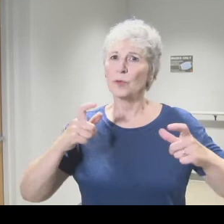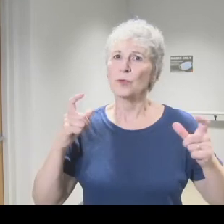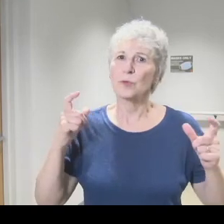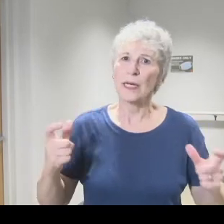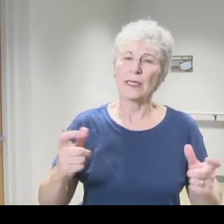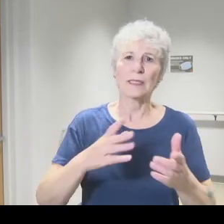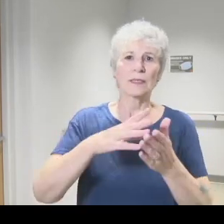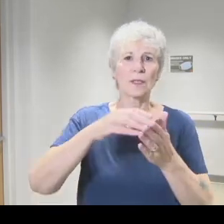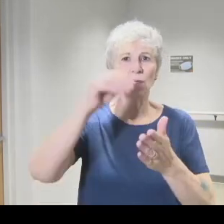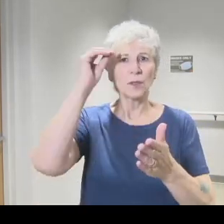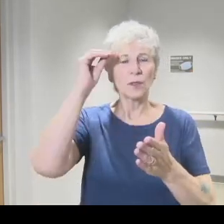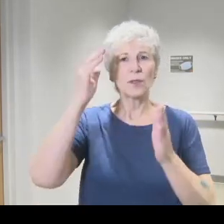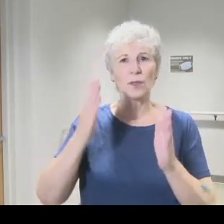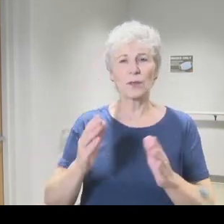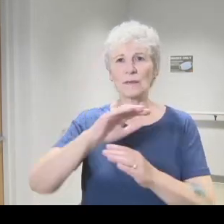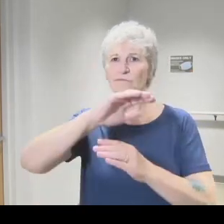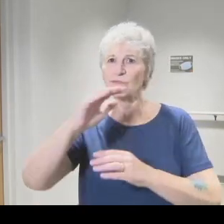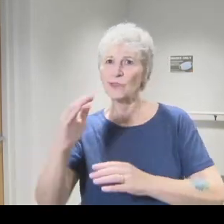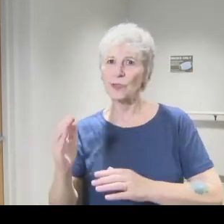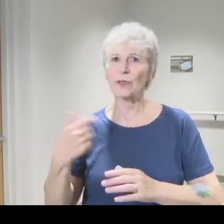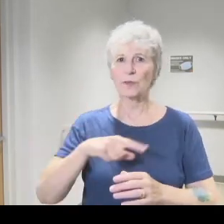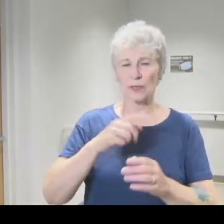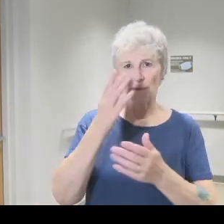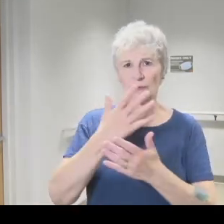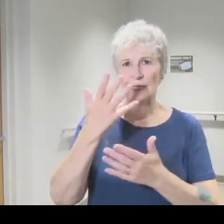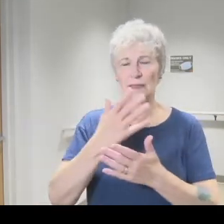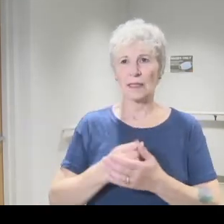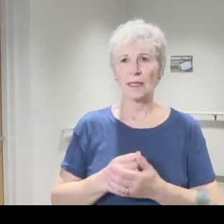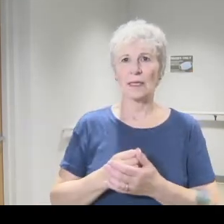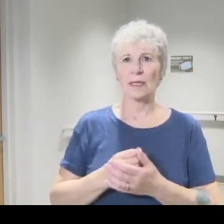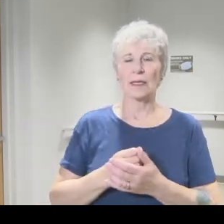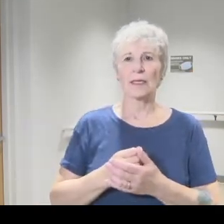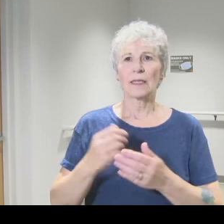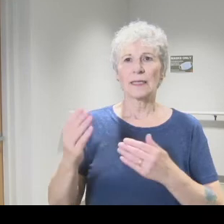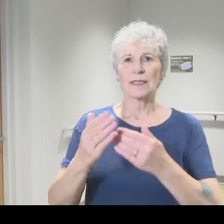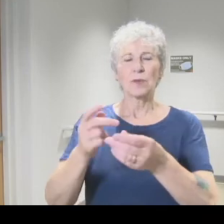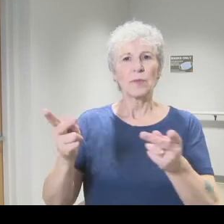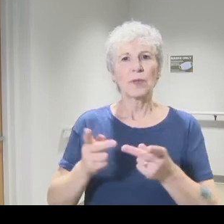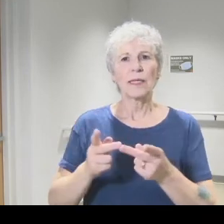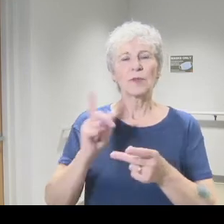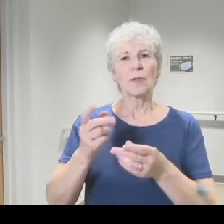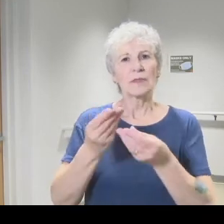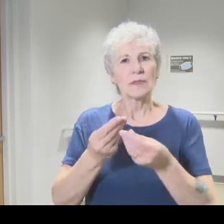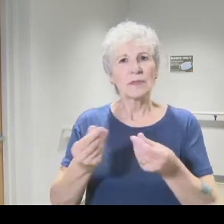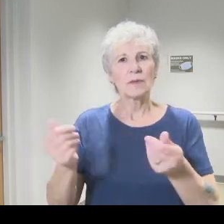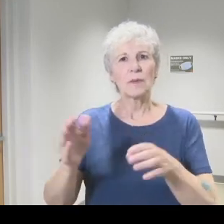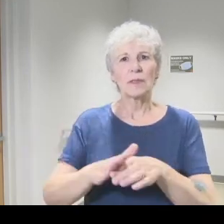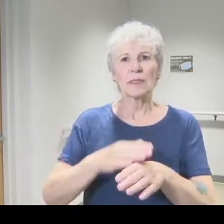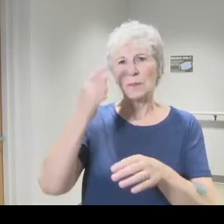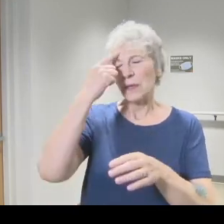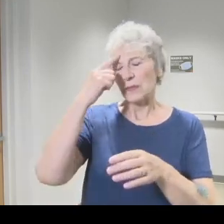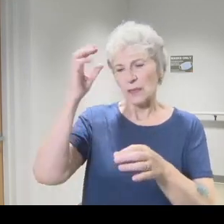learning hurdles that missionaries tend to face overseas, getting to a fluency in a language. It's also very mentally